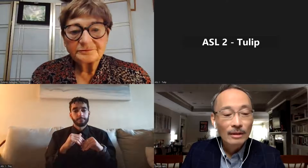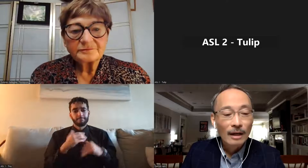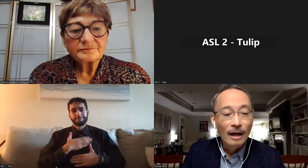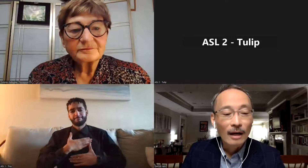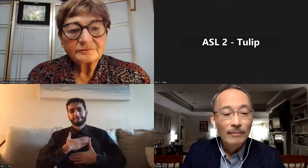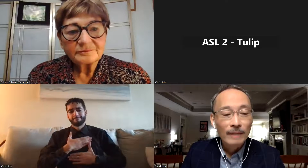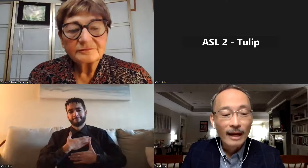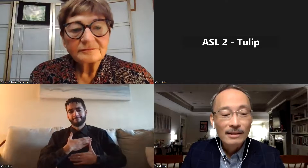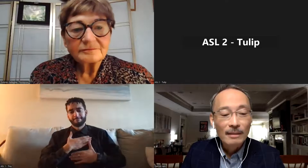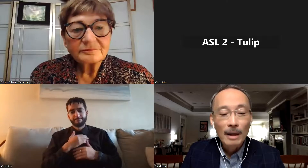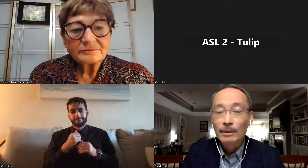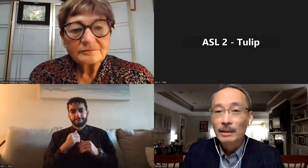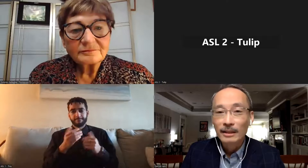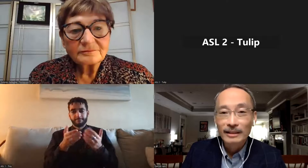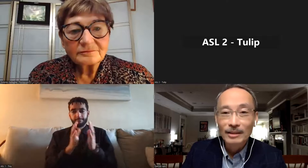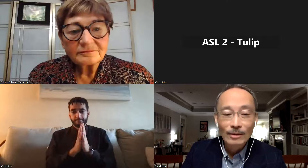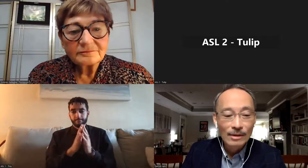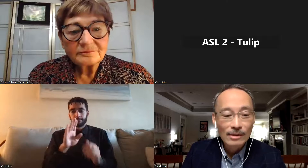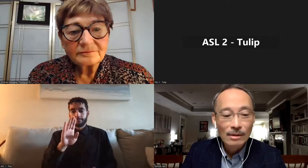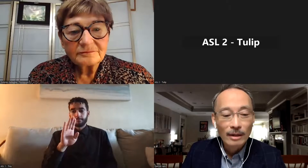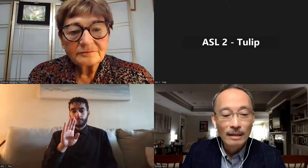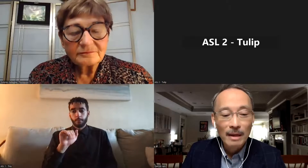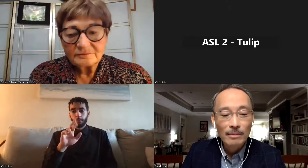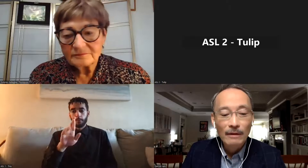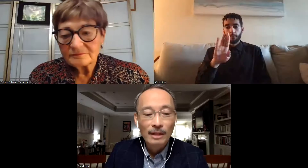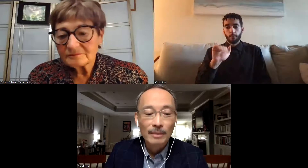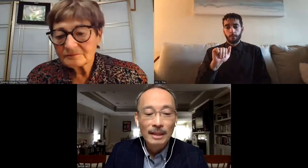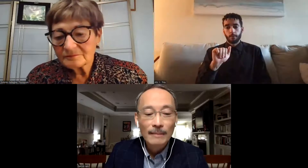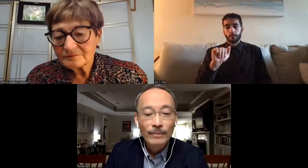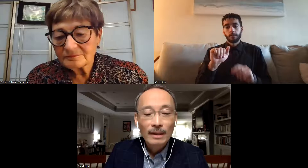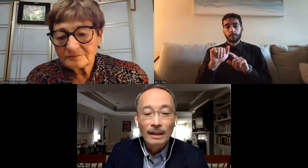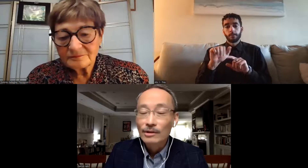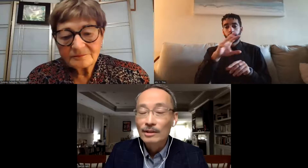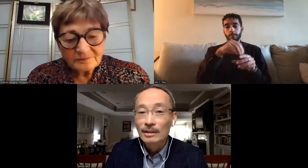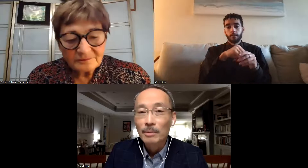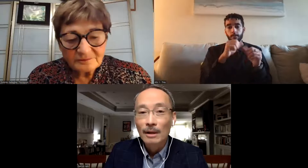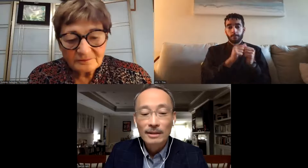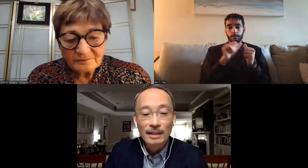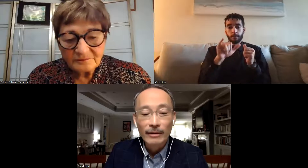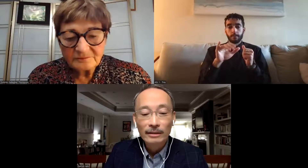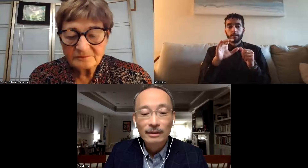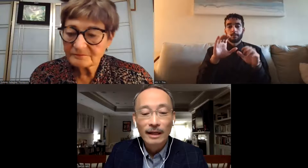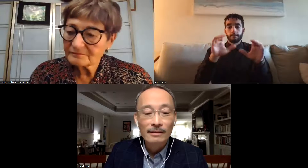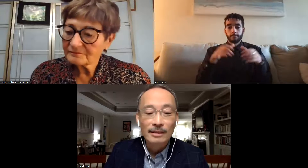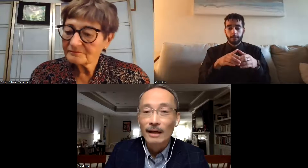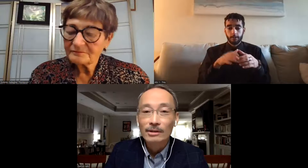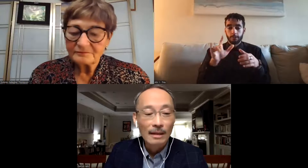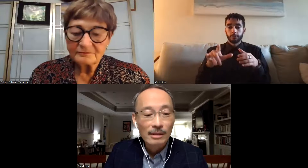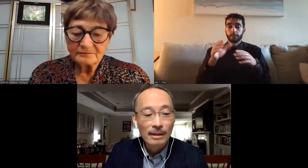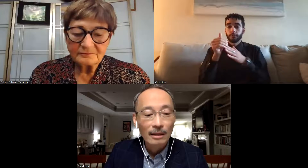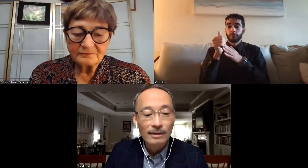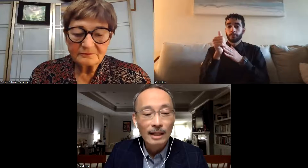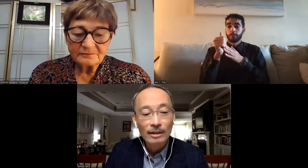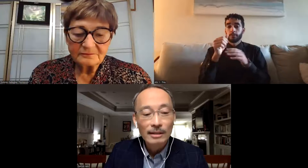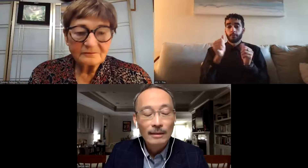to ask Barbara McClendon, who is also a member of a committee, and she's the policy director at the